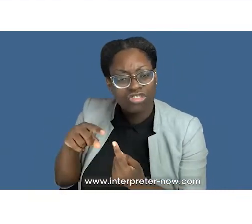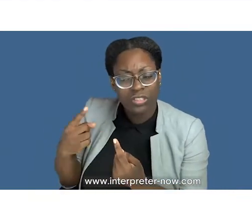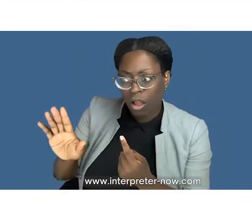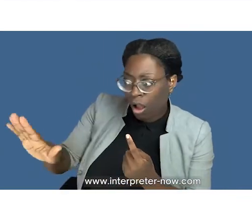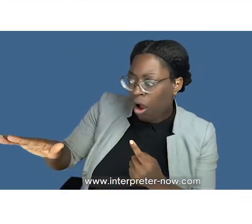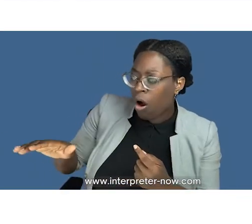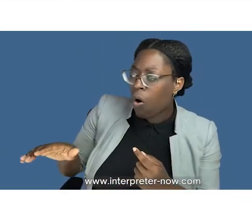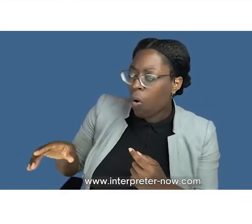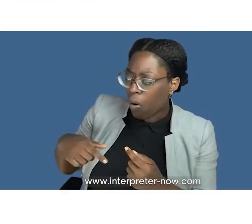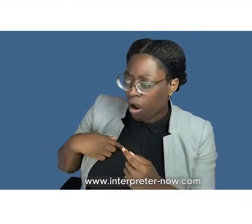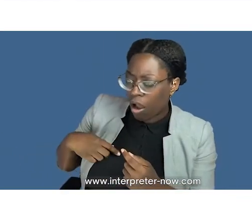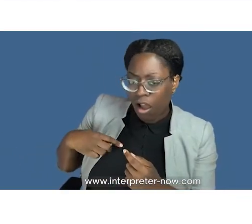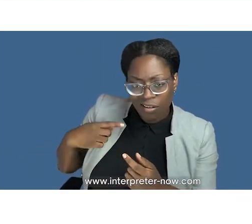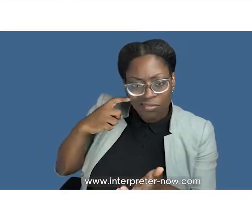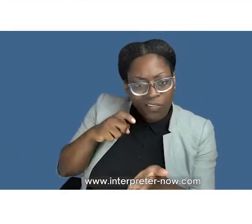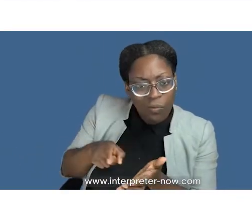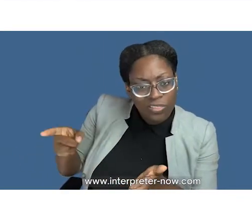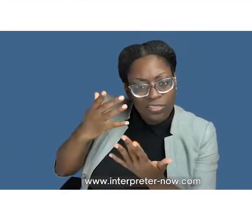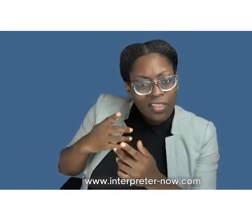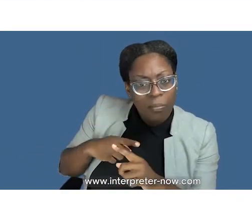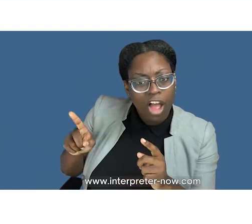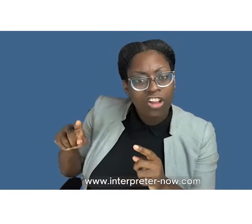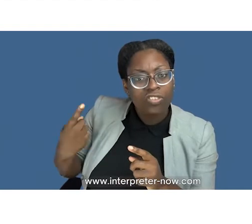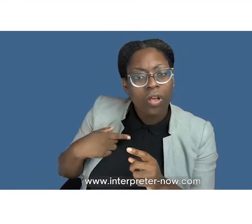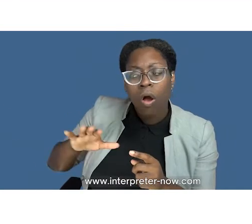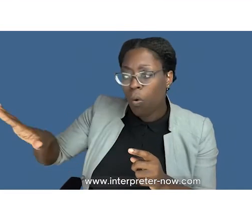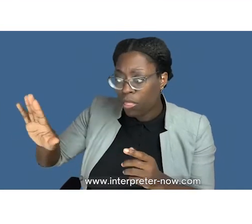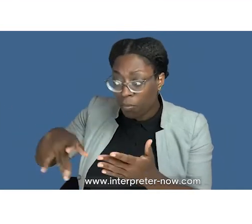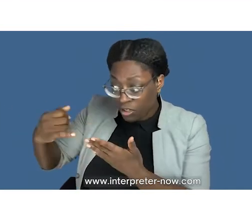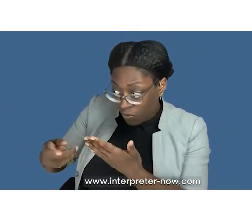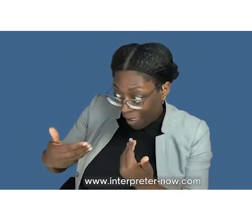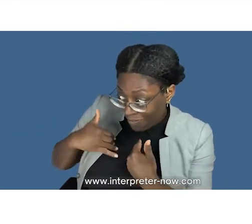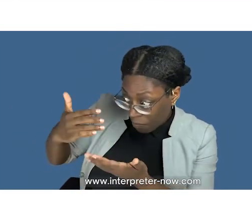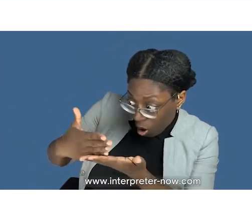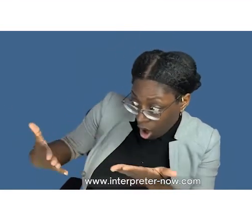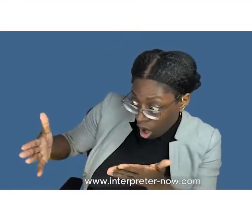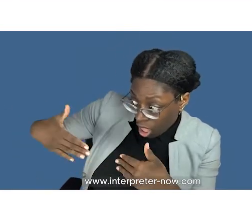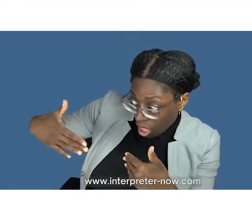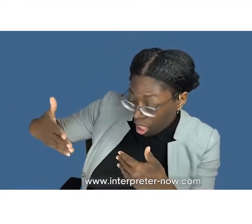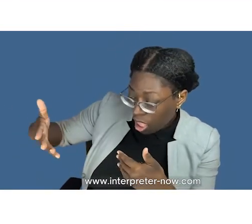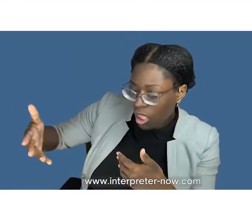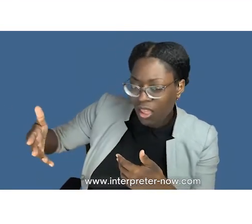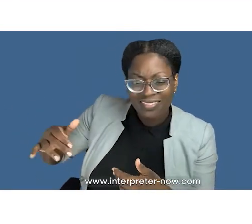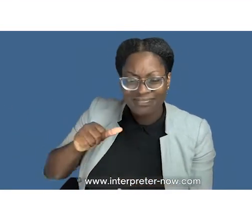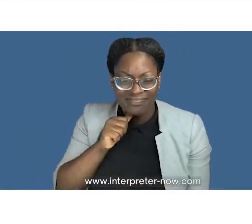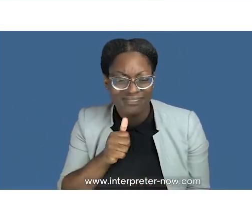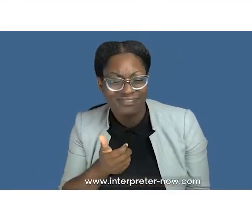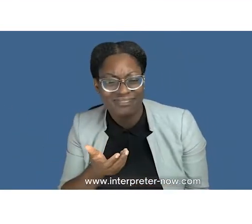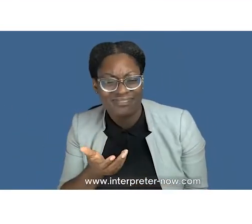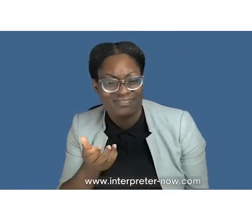when we're first meeting people, or even when we've been working with them for a long time, often we look for what we have in